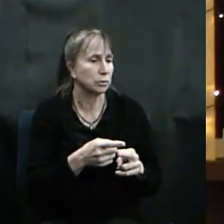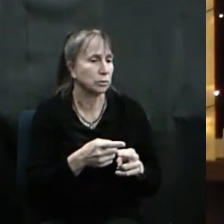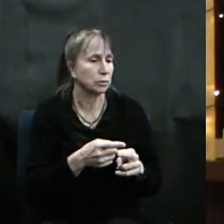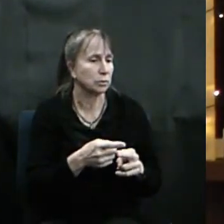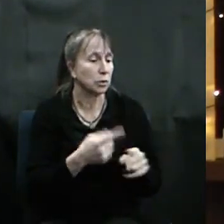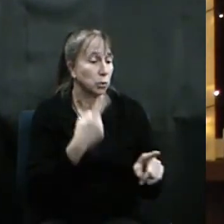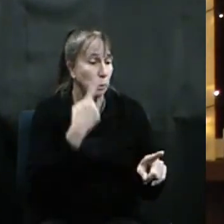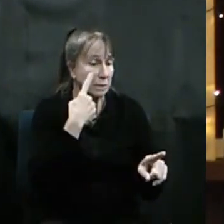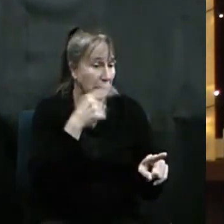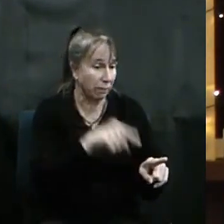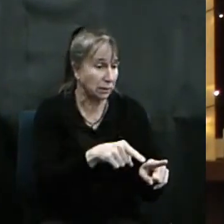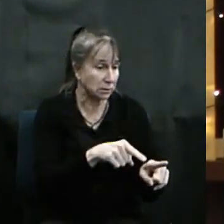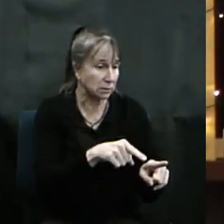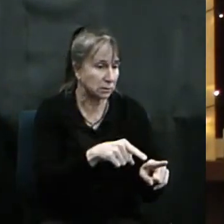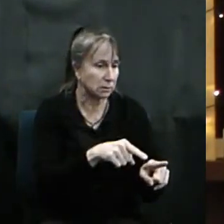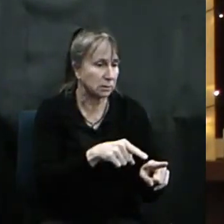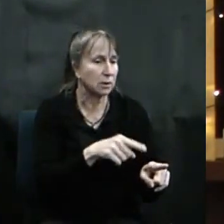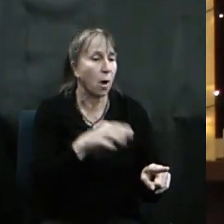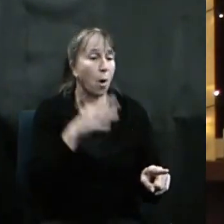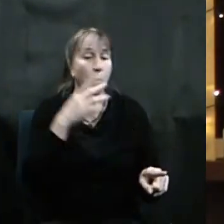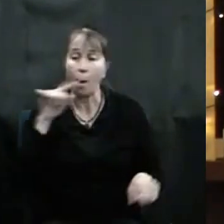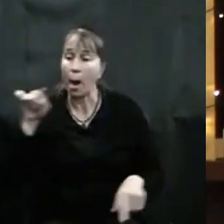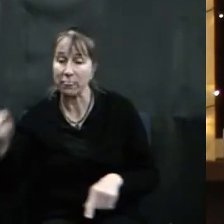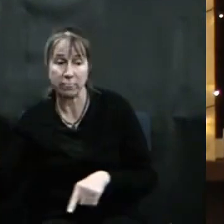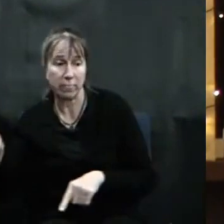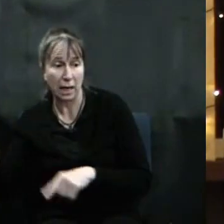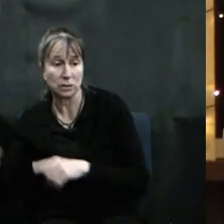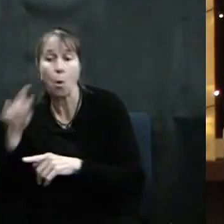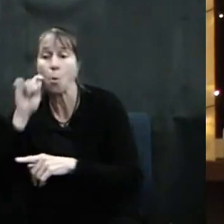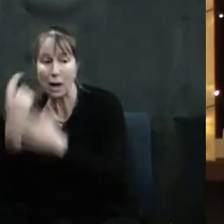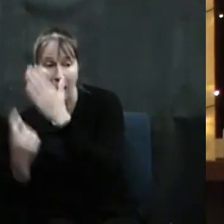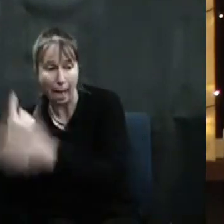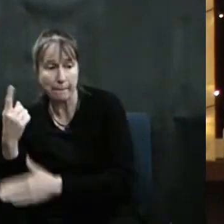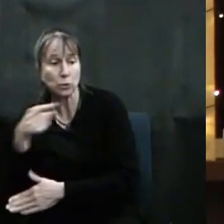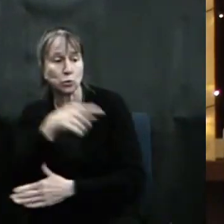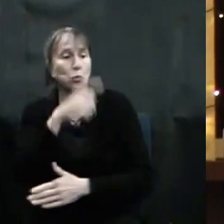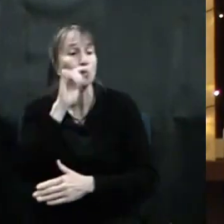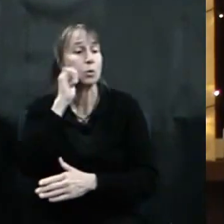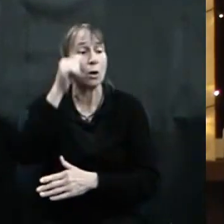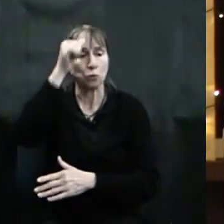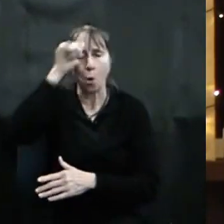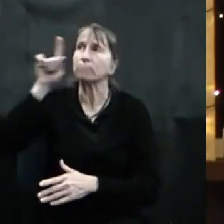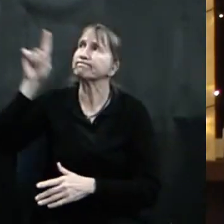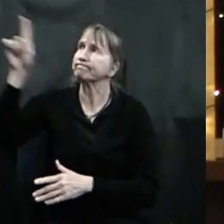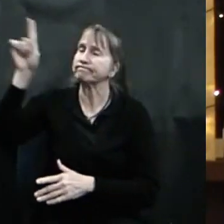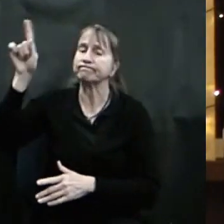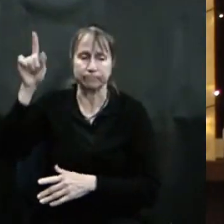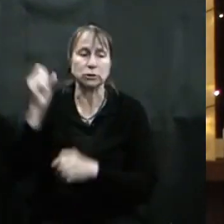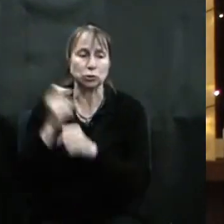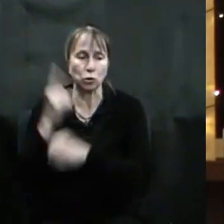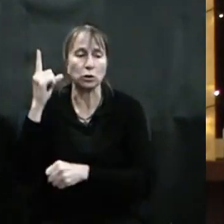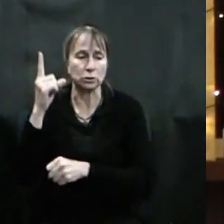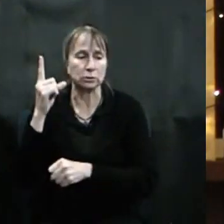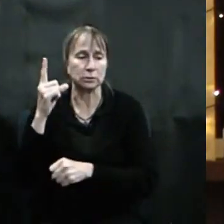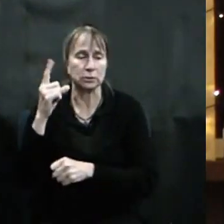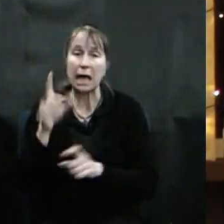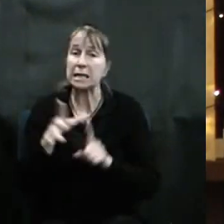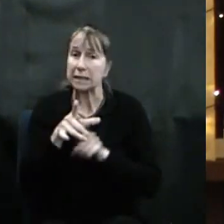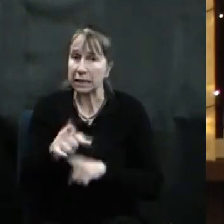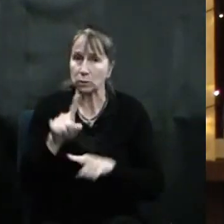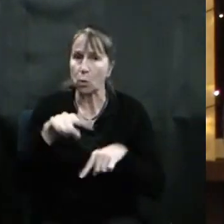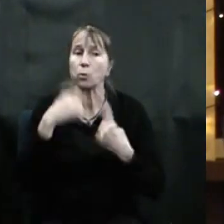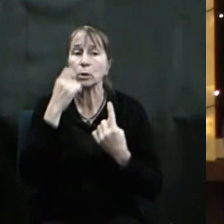then you will know that I am the Lord God. You'll see next week, that's just exactly what's happened.